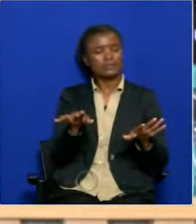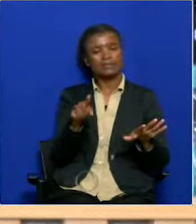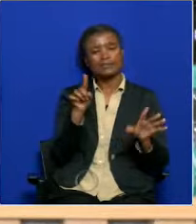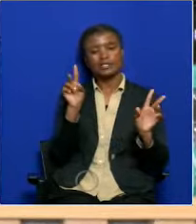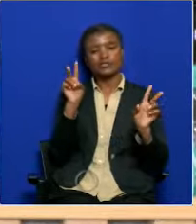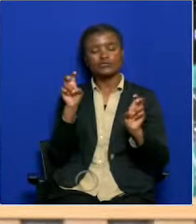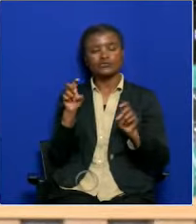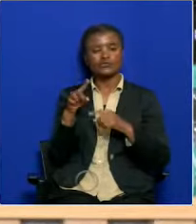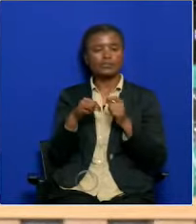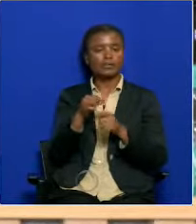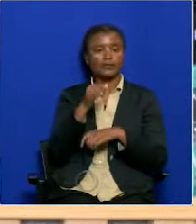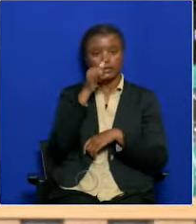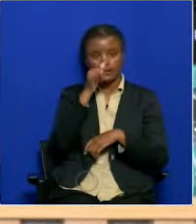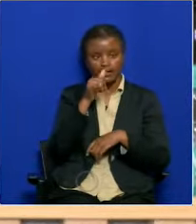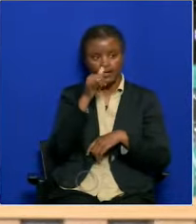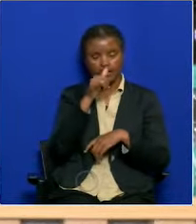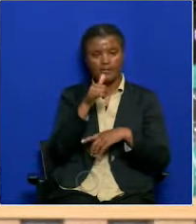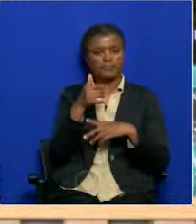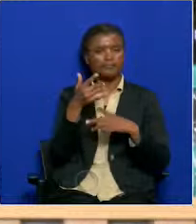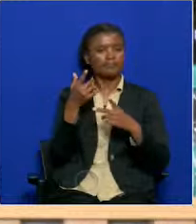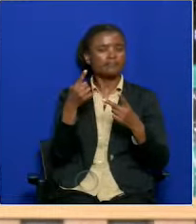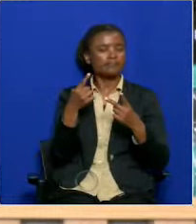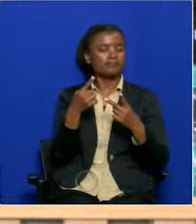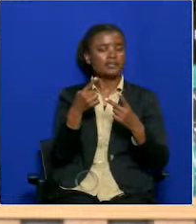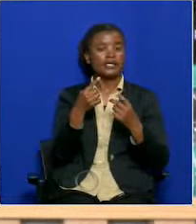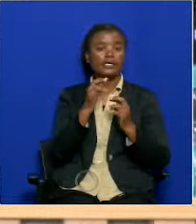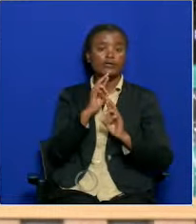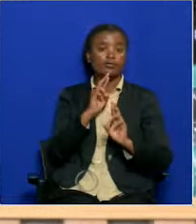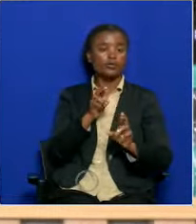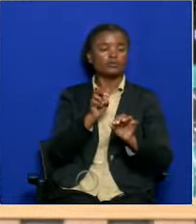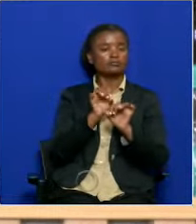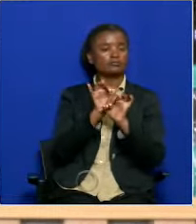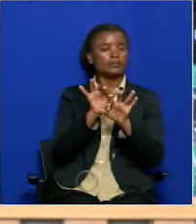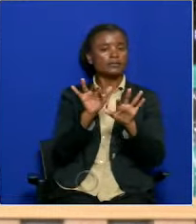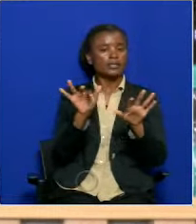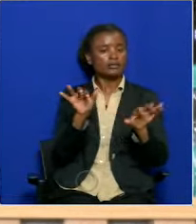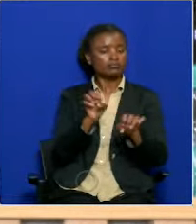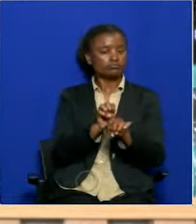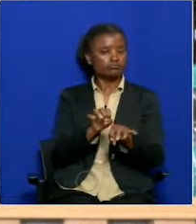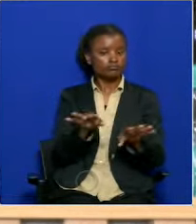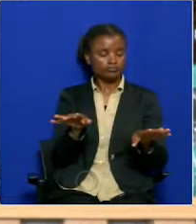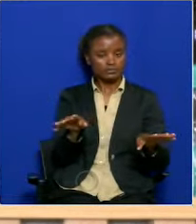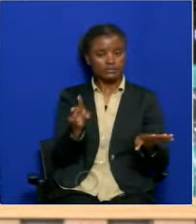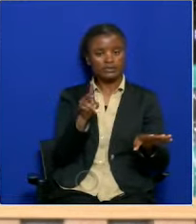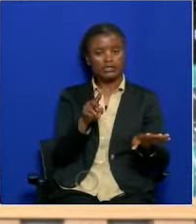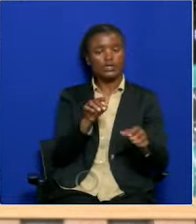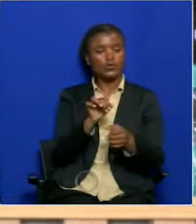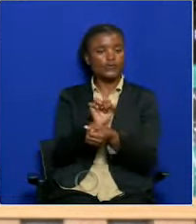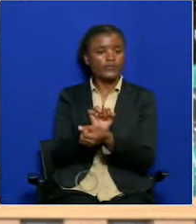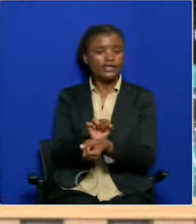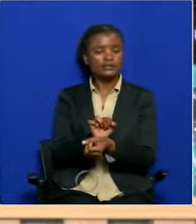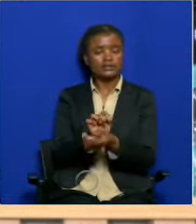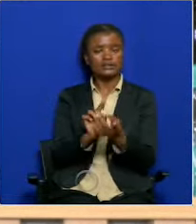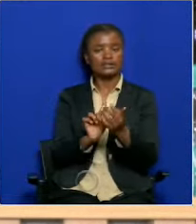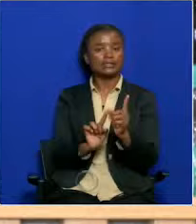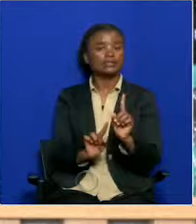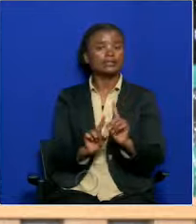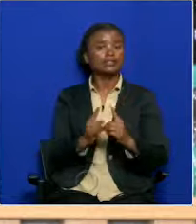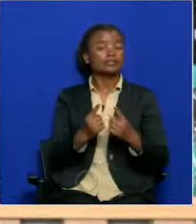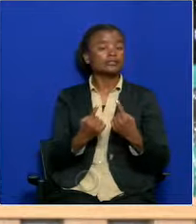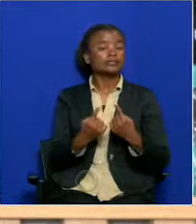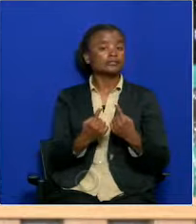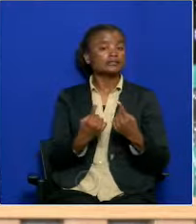reported publicly, updates on arrests or operational successes already known within policing environments, at